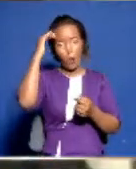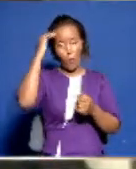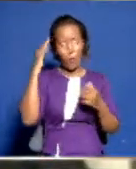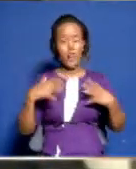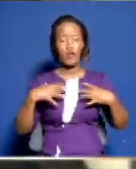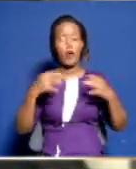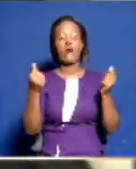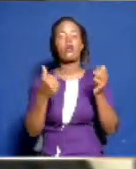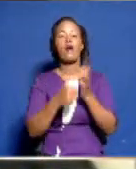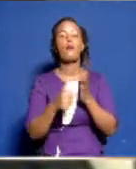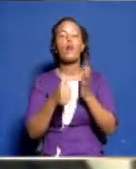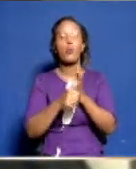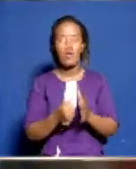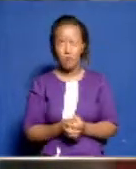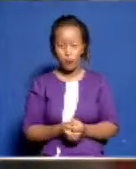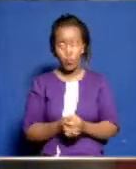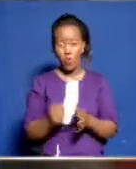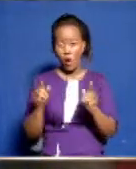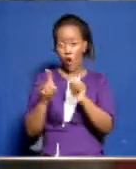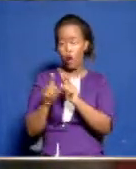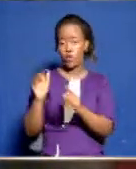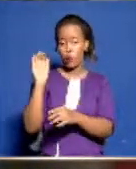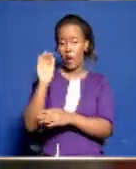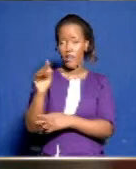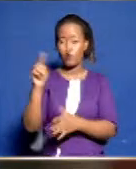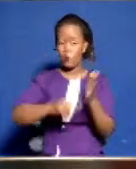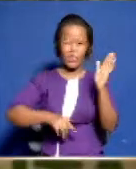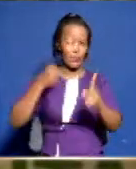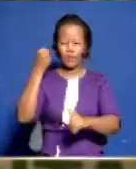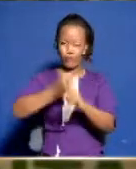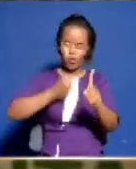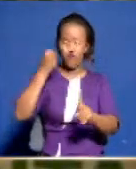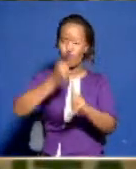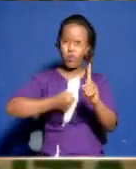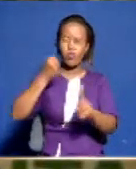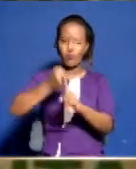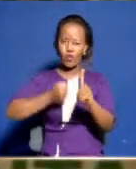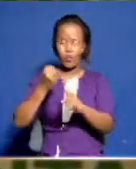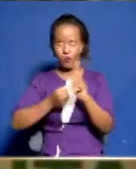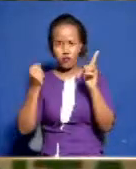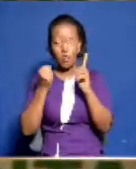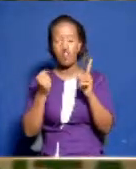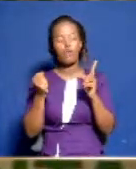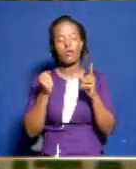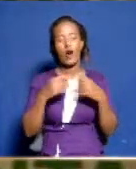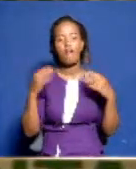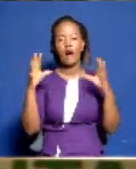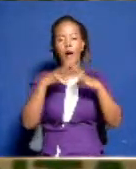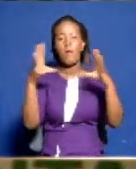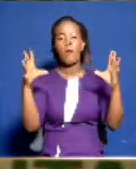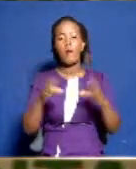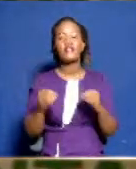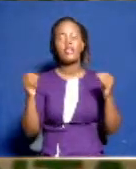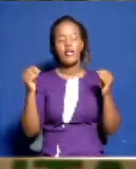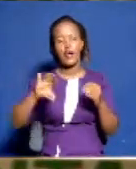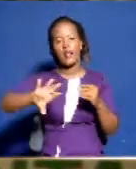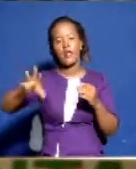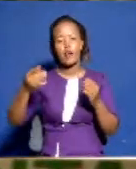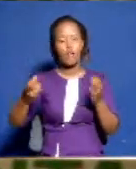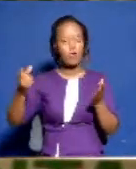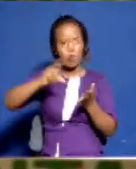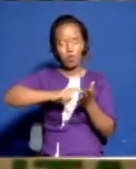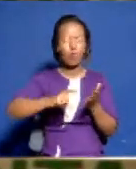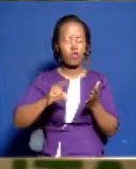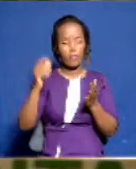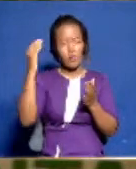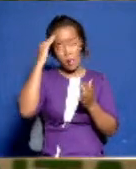They at the same time called for intensified advocacy campaigns to push for a county budgetary allocation for the mental health